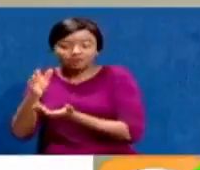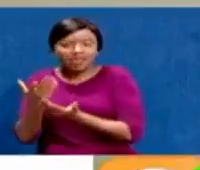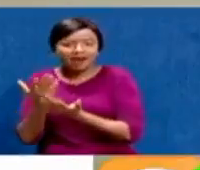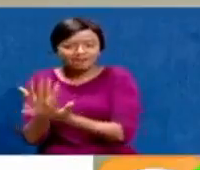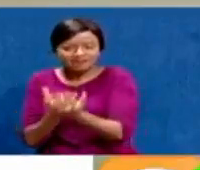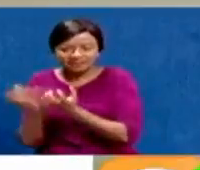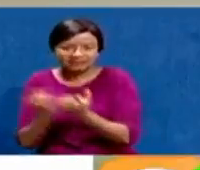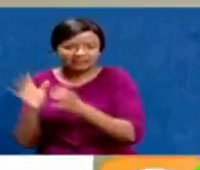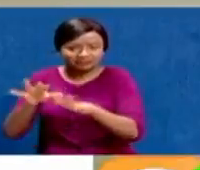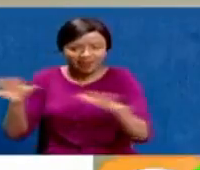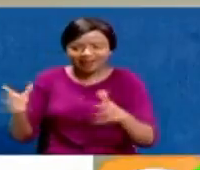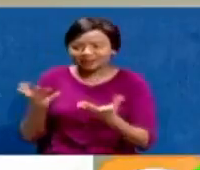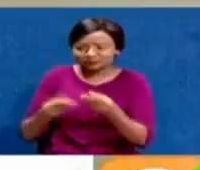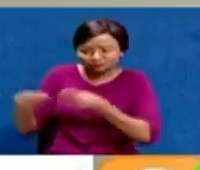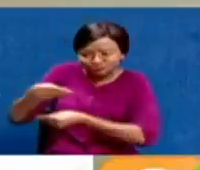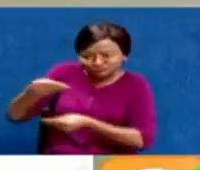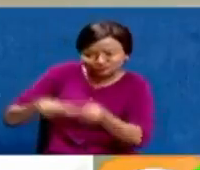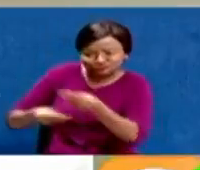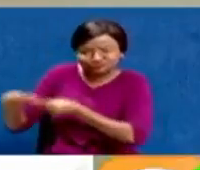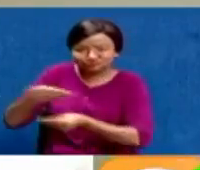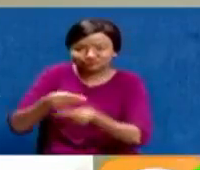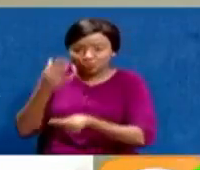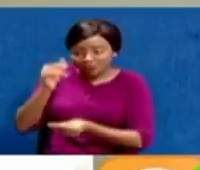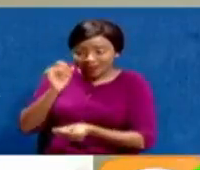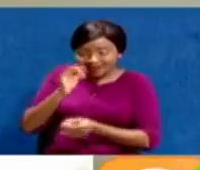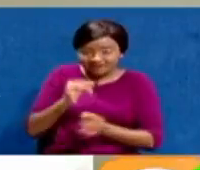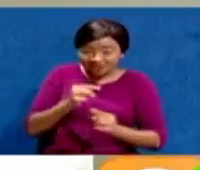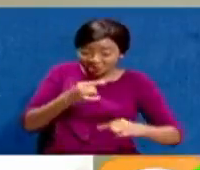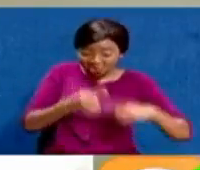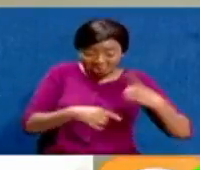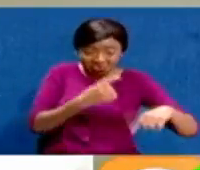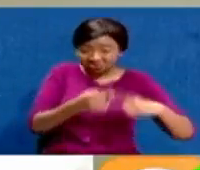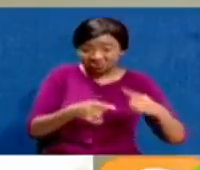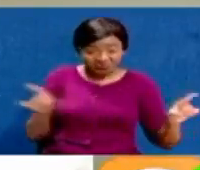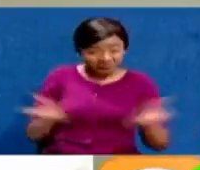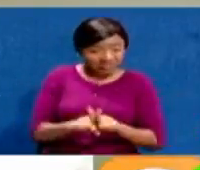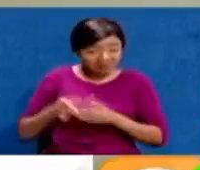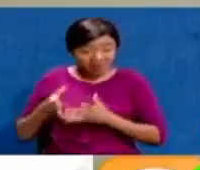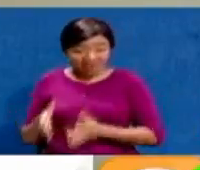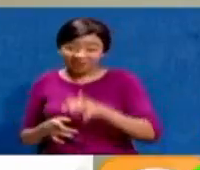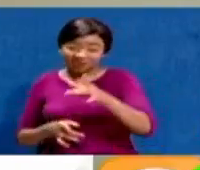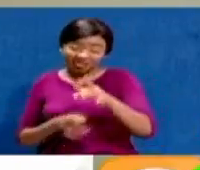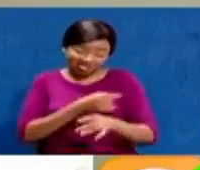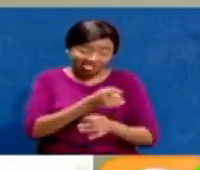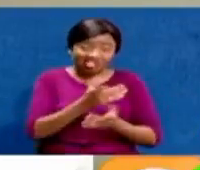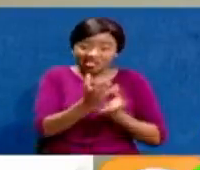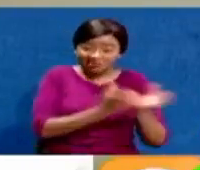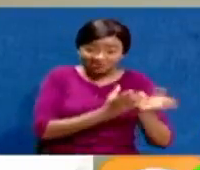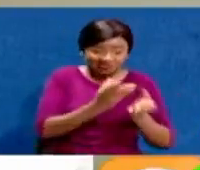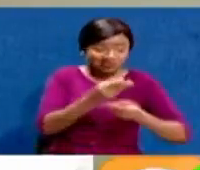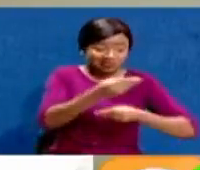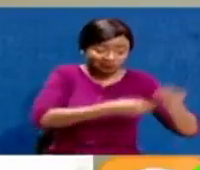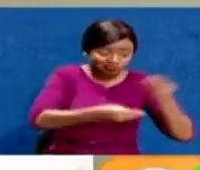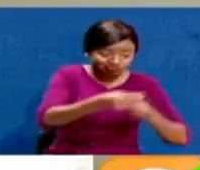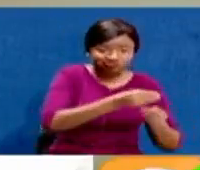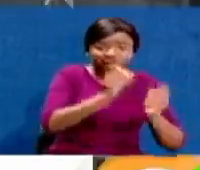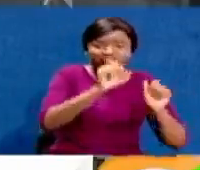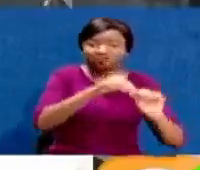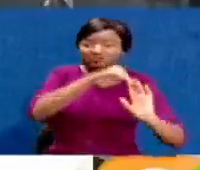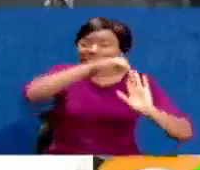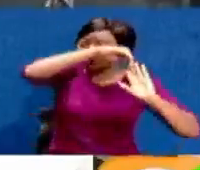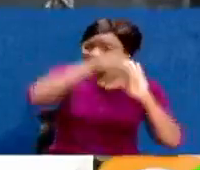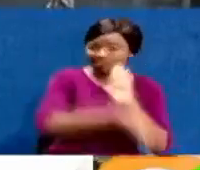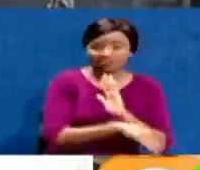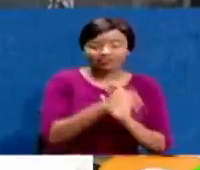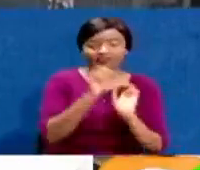The moment we proceed from where we are, the stock market will be affected, and should we continue, it could crash.